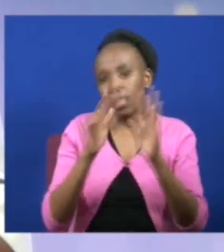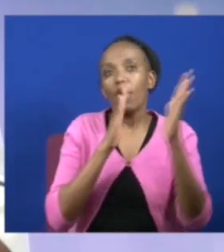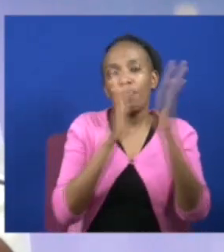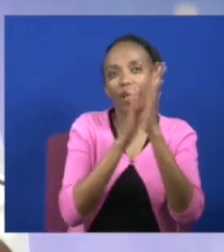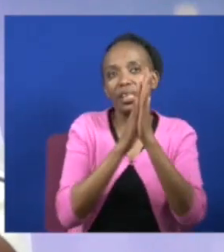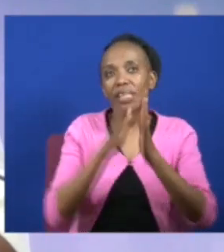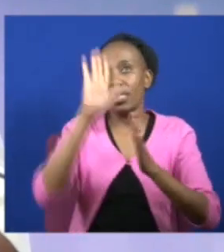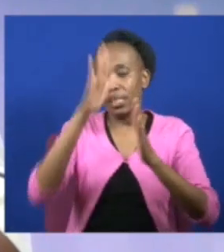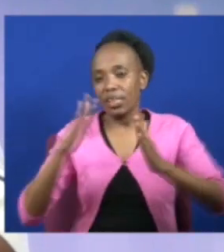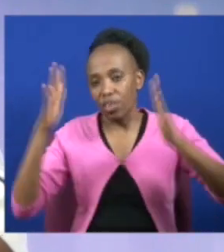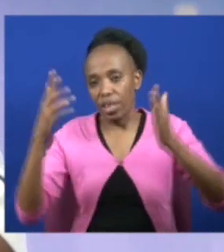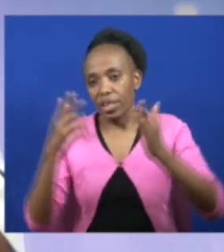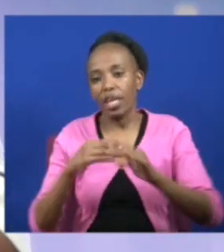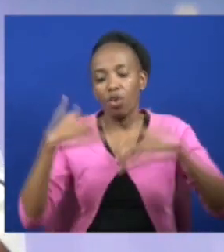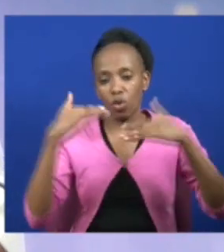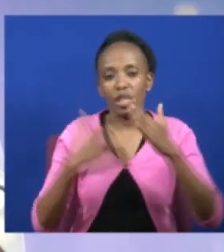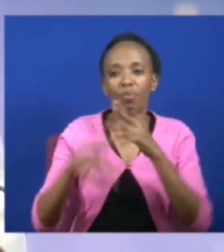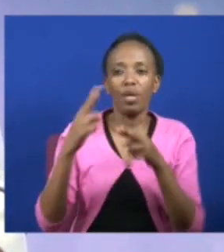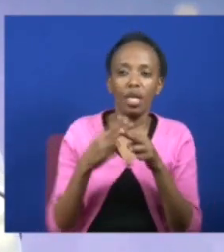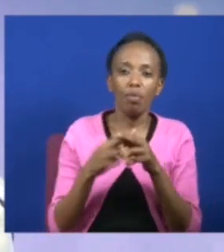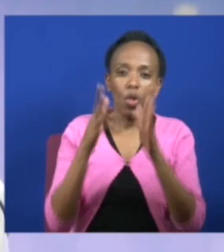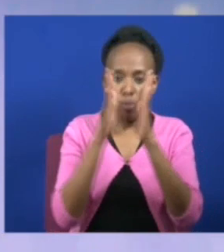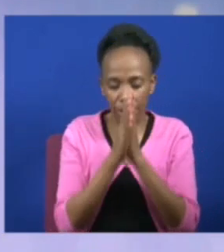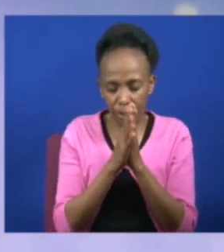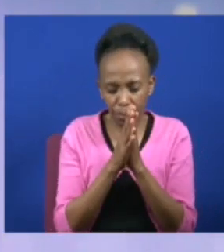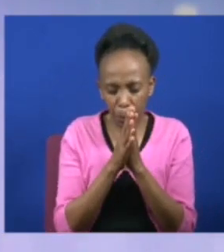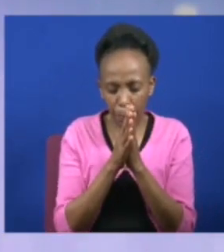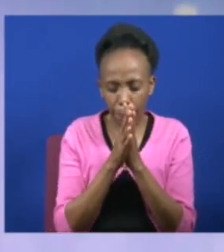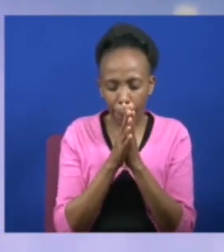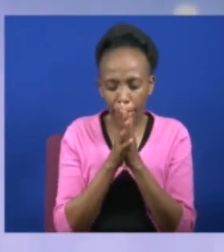praise his great and awesome name. Shall we pray?